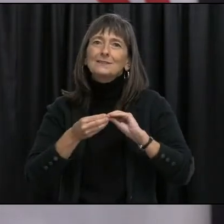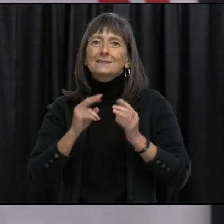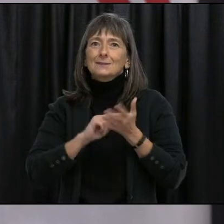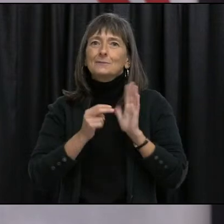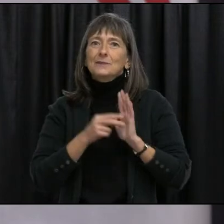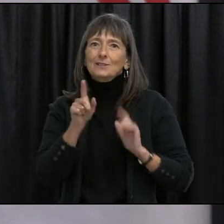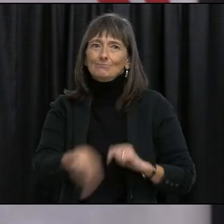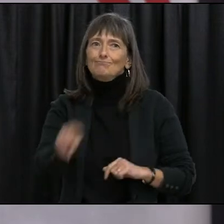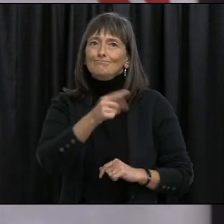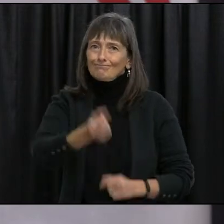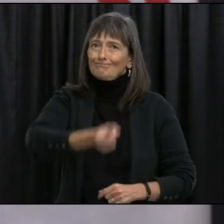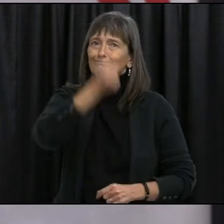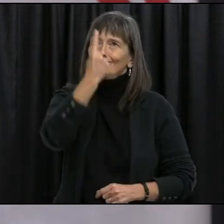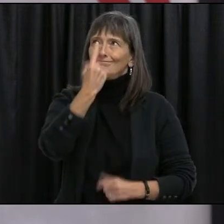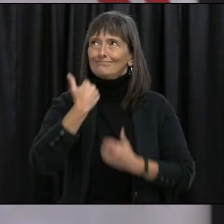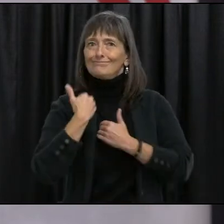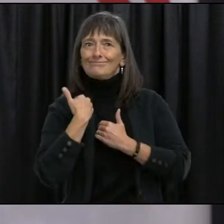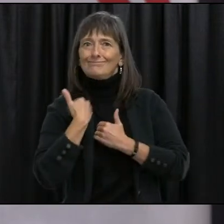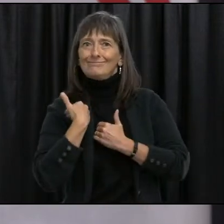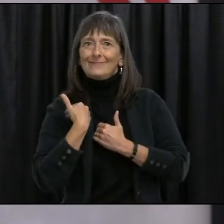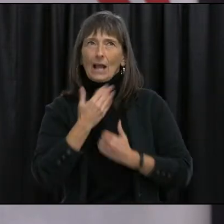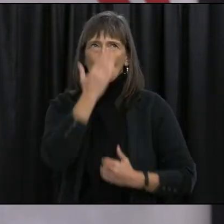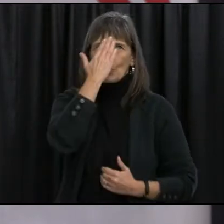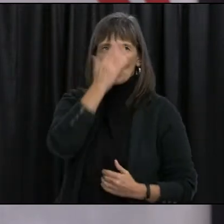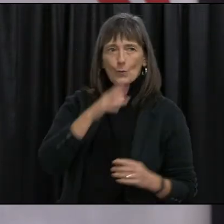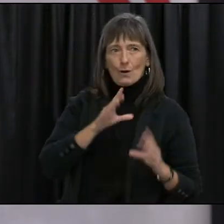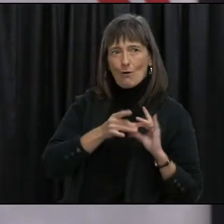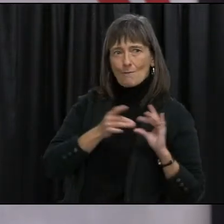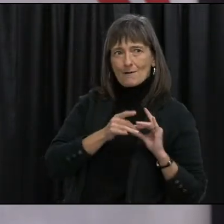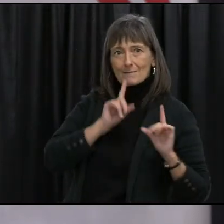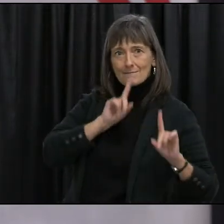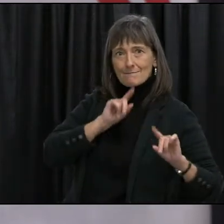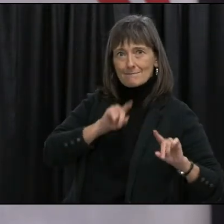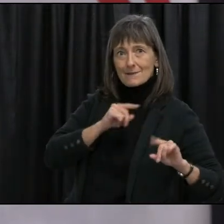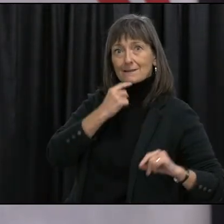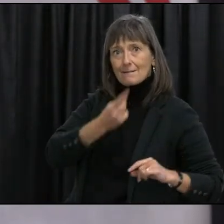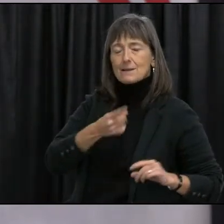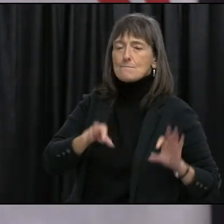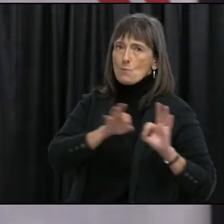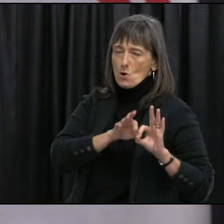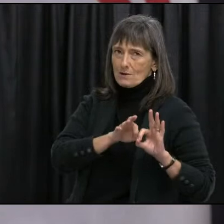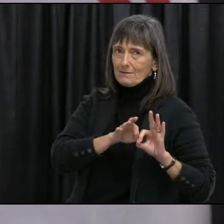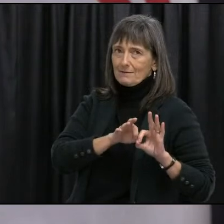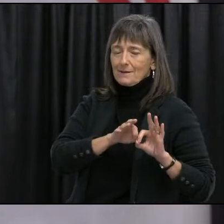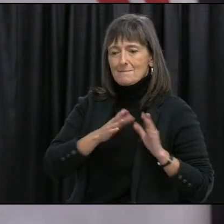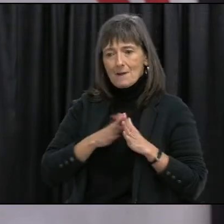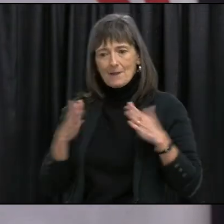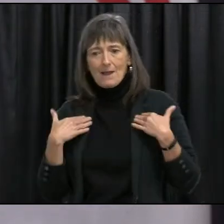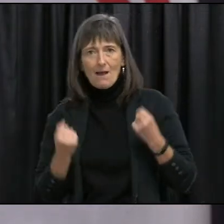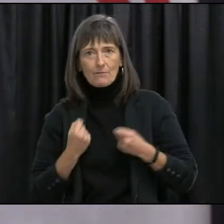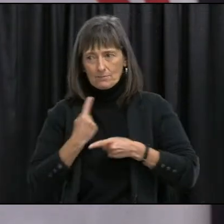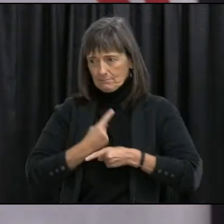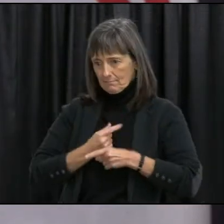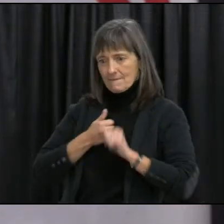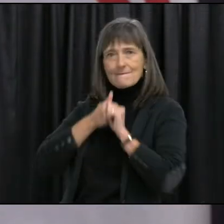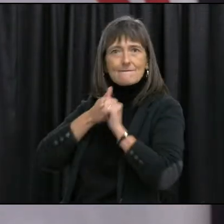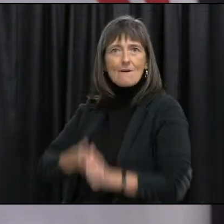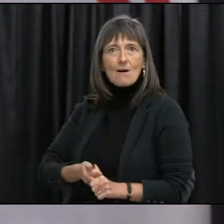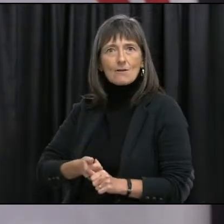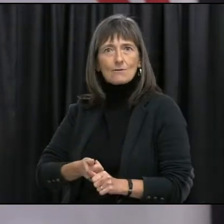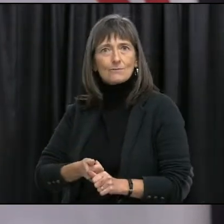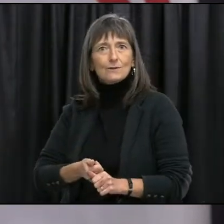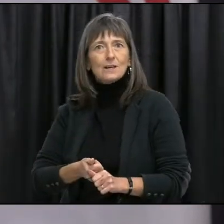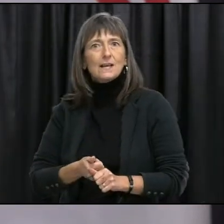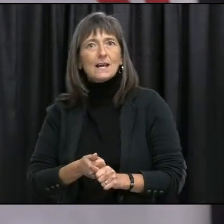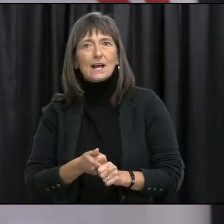messages, understood their importance, and followed sound public health guidelines and good public health